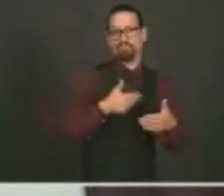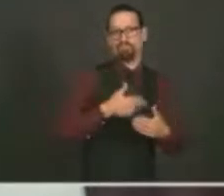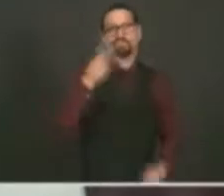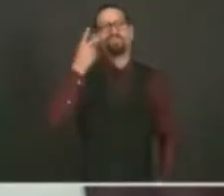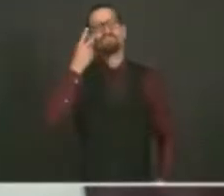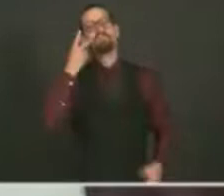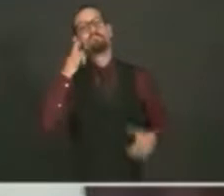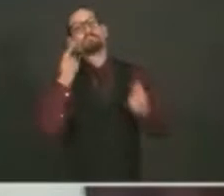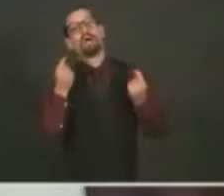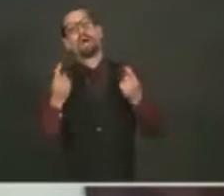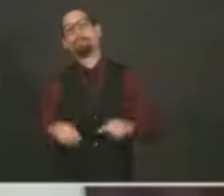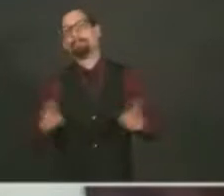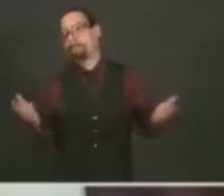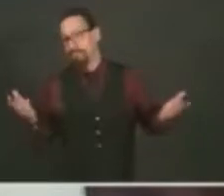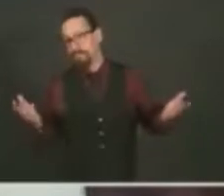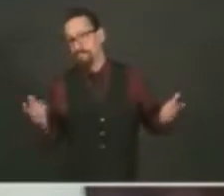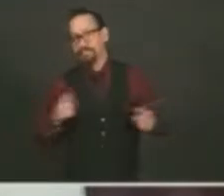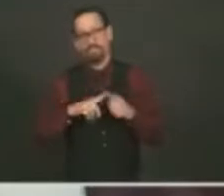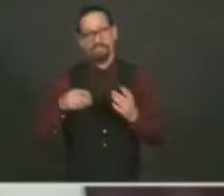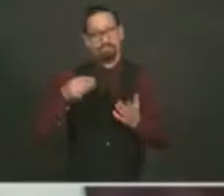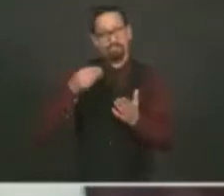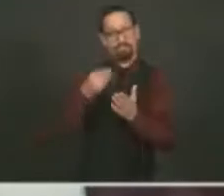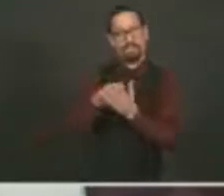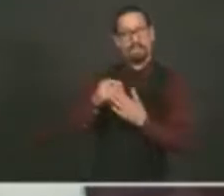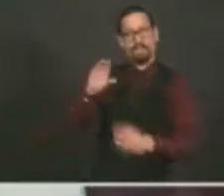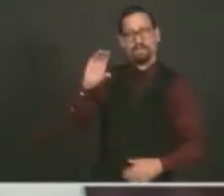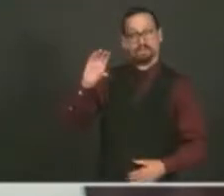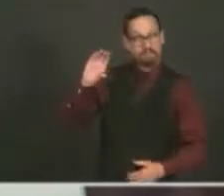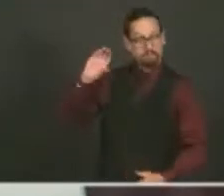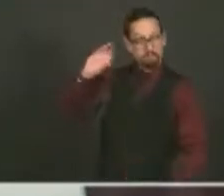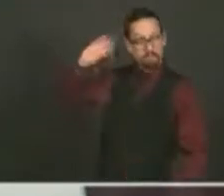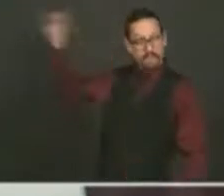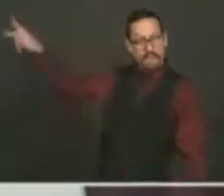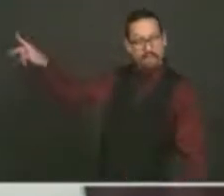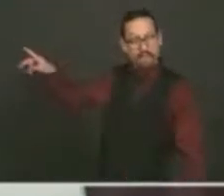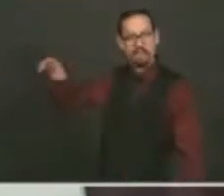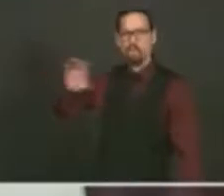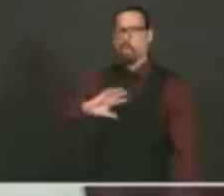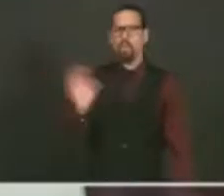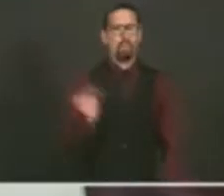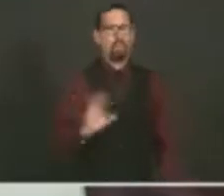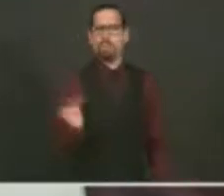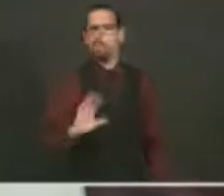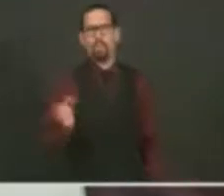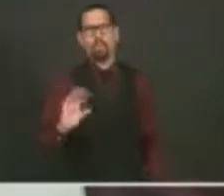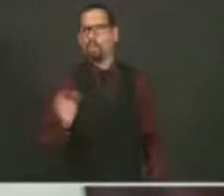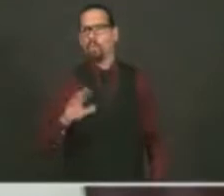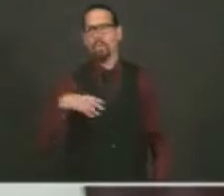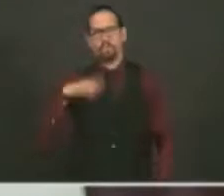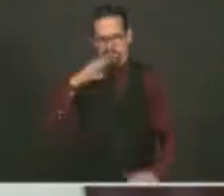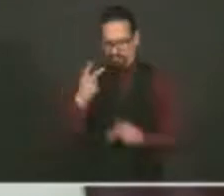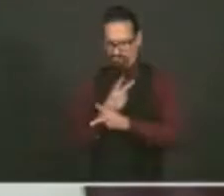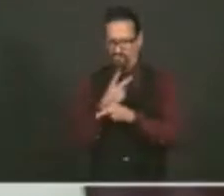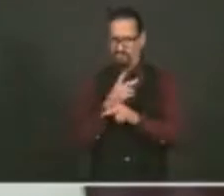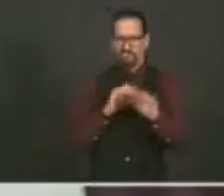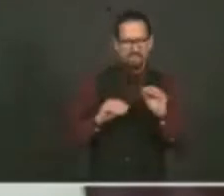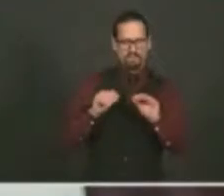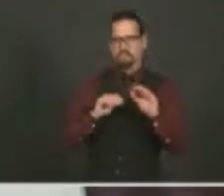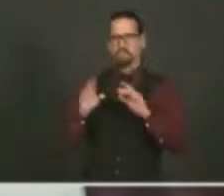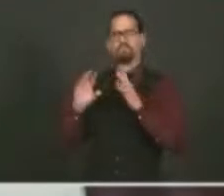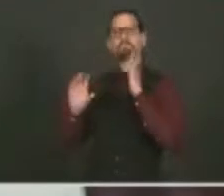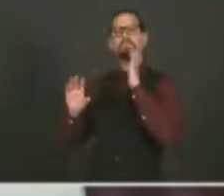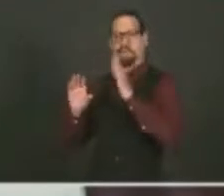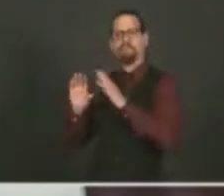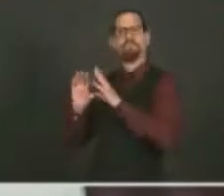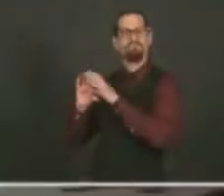We're not going to give the money back. I'll tell you that. We will figure out a way to get the money into the hands of Rhode Islanders by the end of the year,